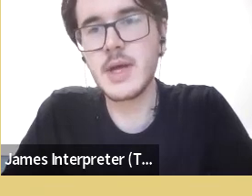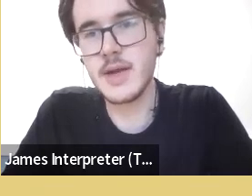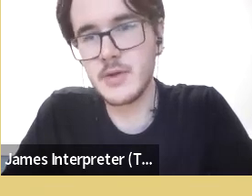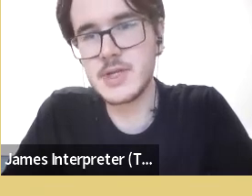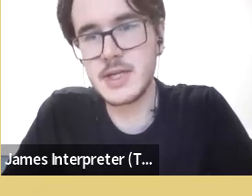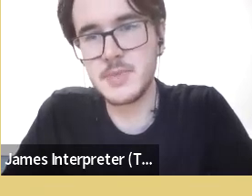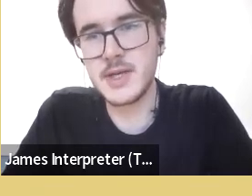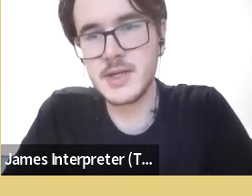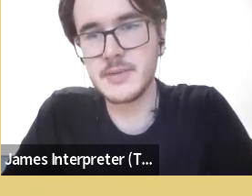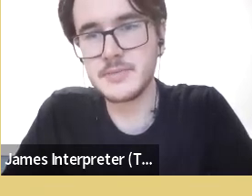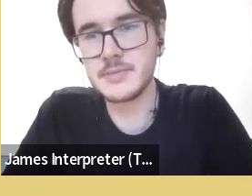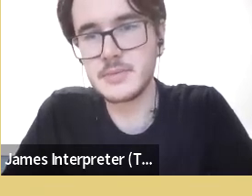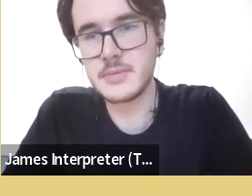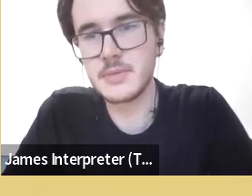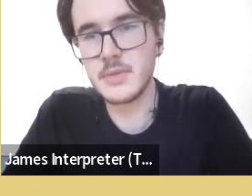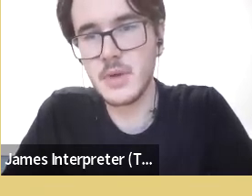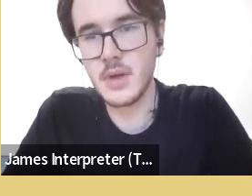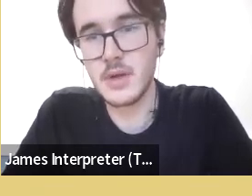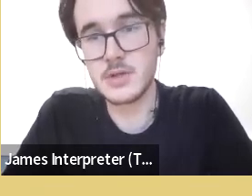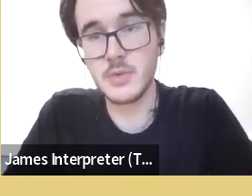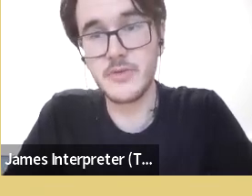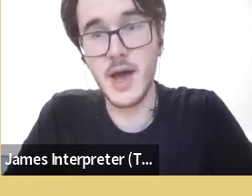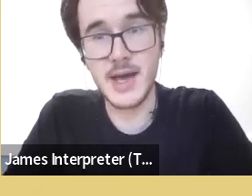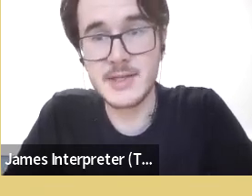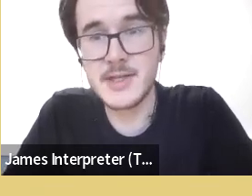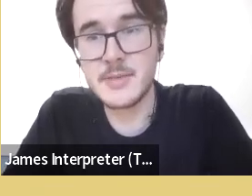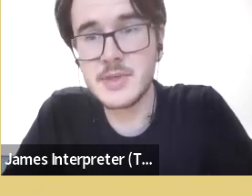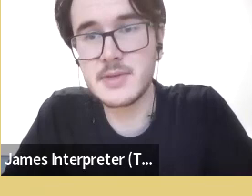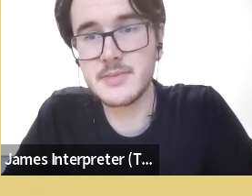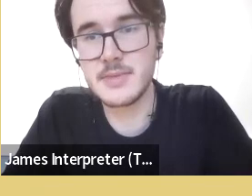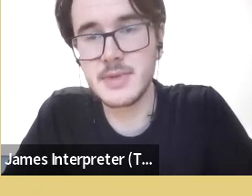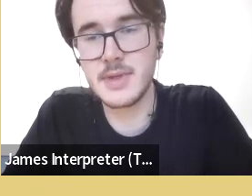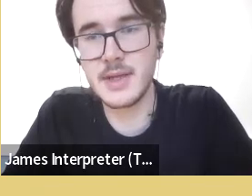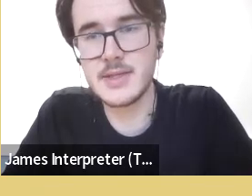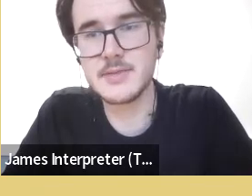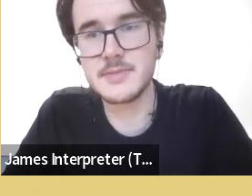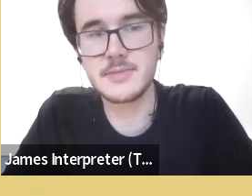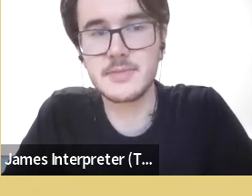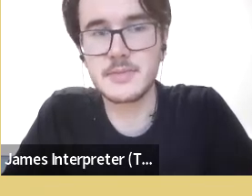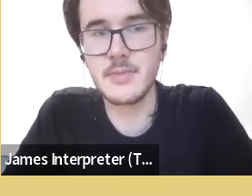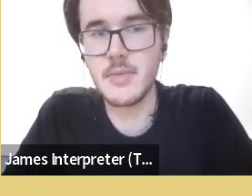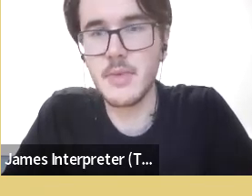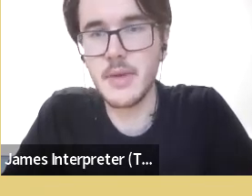So what kind of language is BSL? So we've got hand shapes like this.